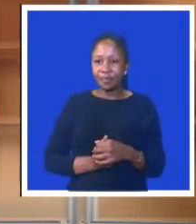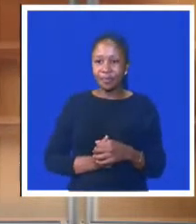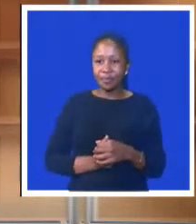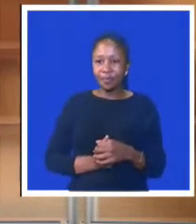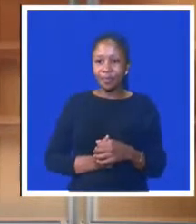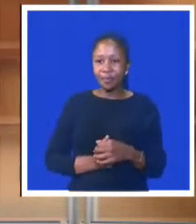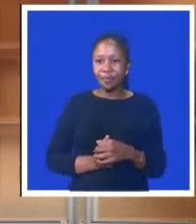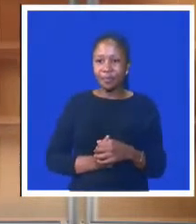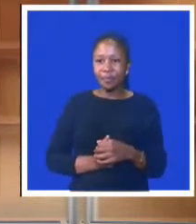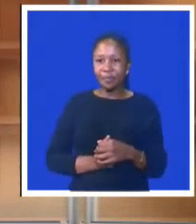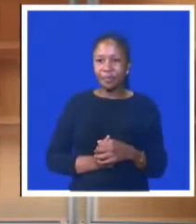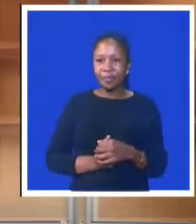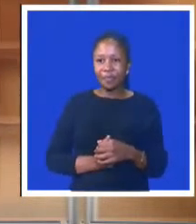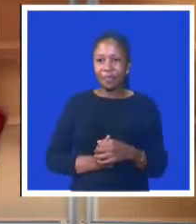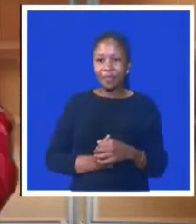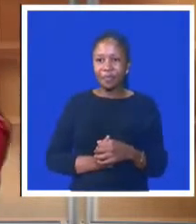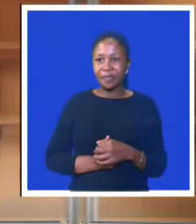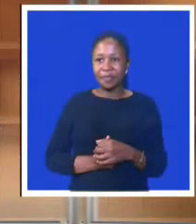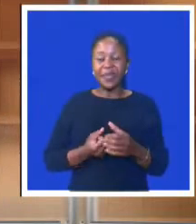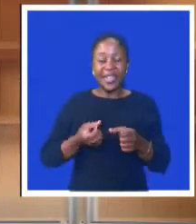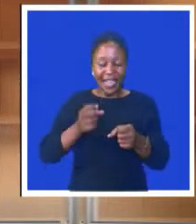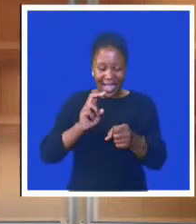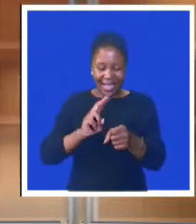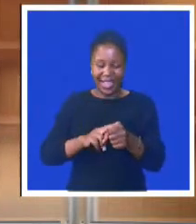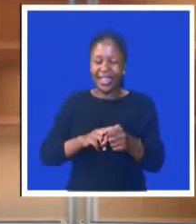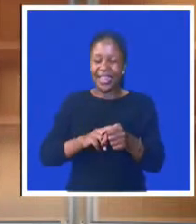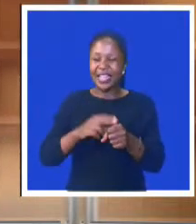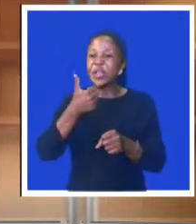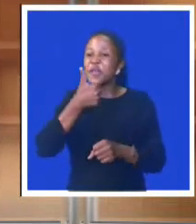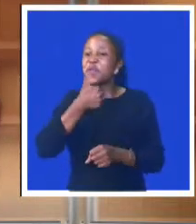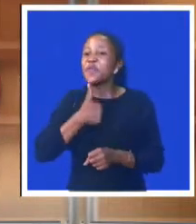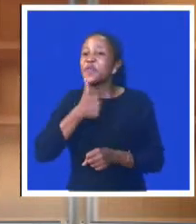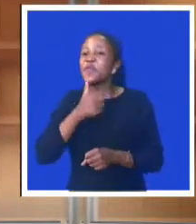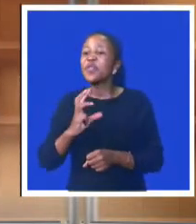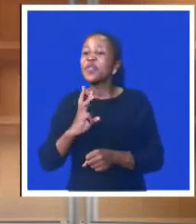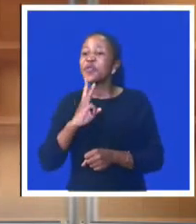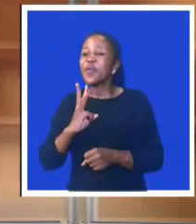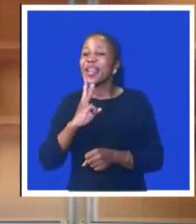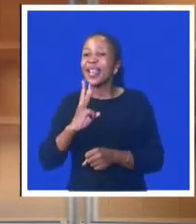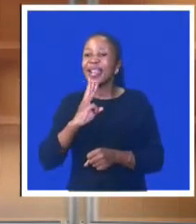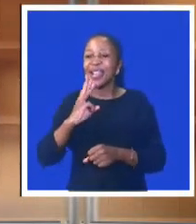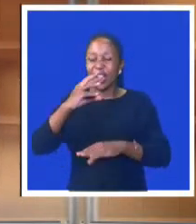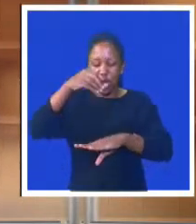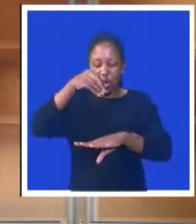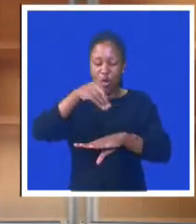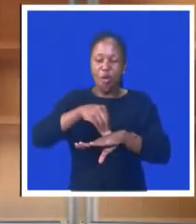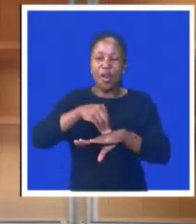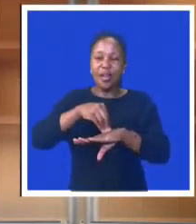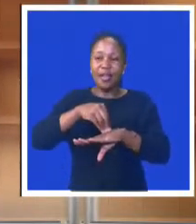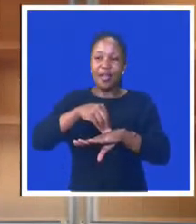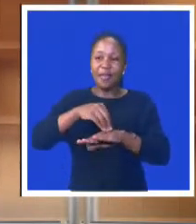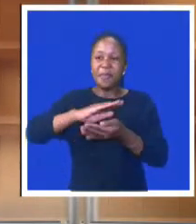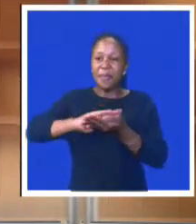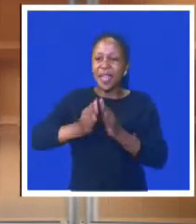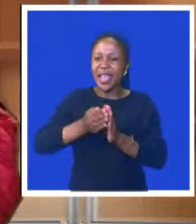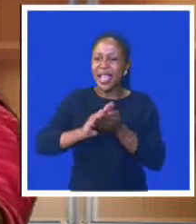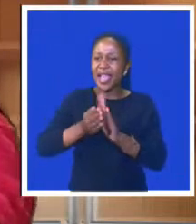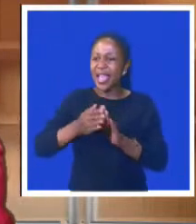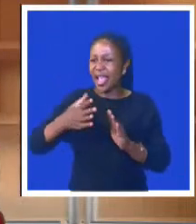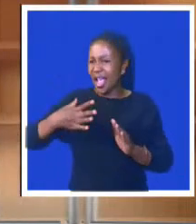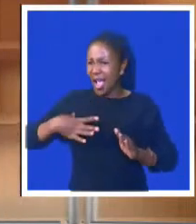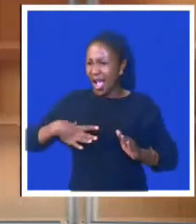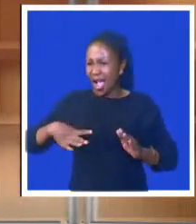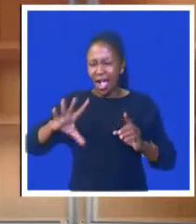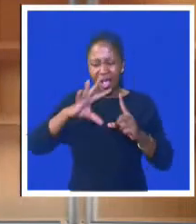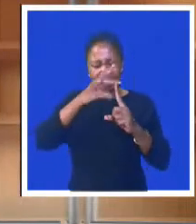Again, you also have to use the word on to construct another sentence. In fact,